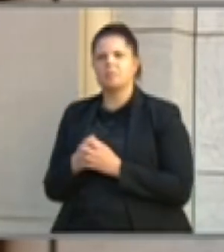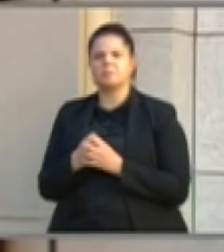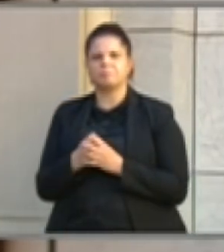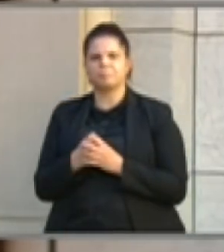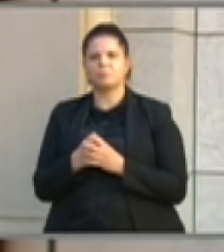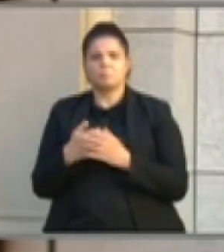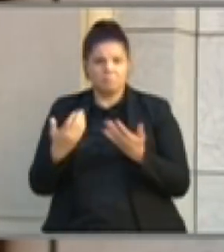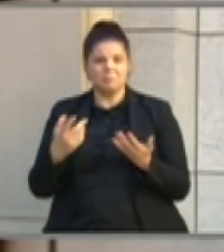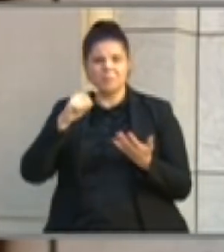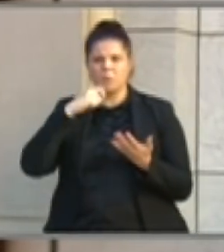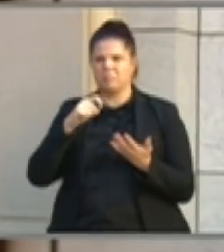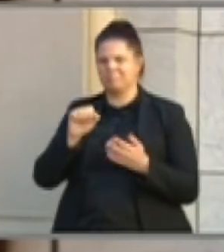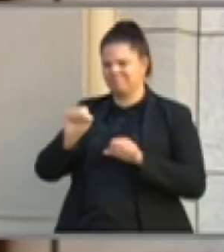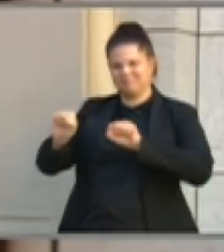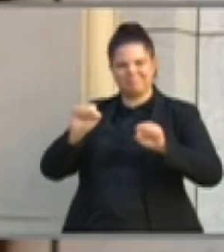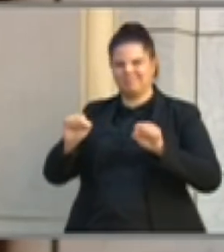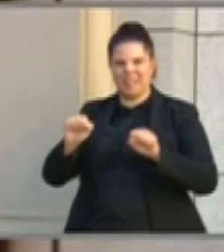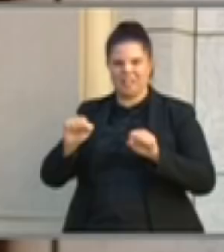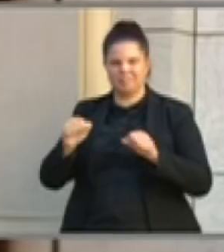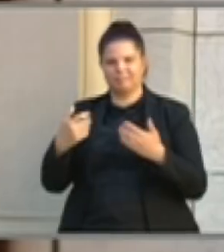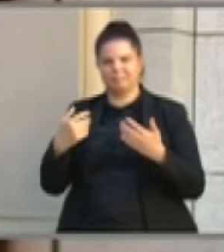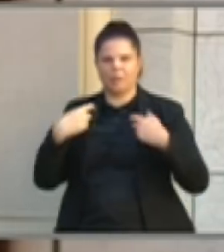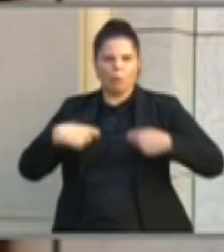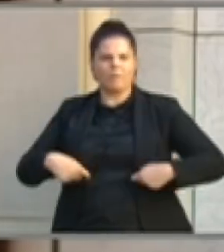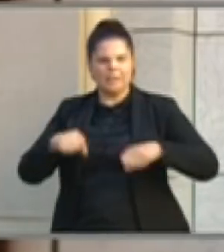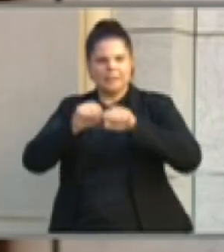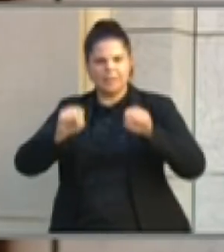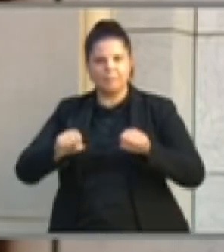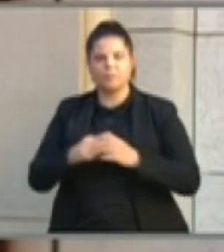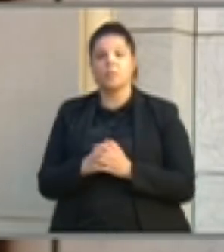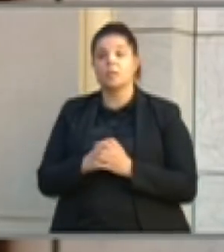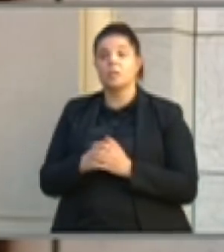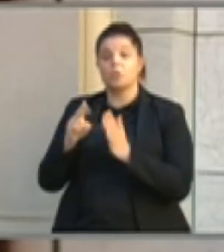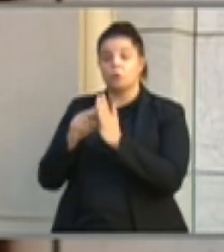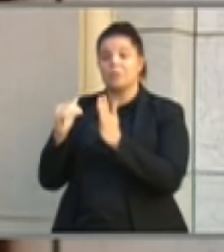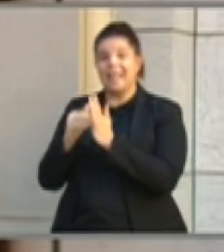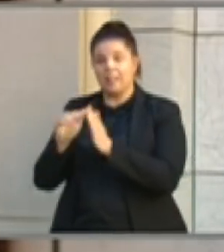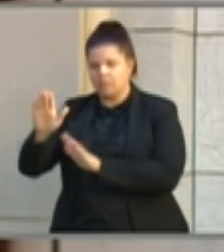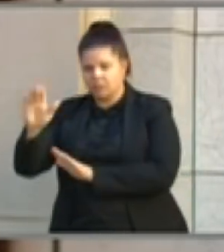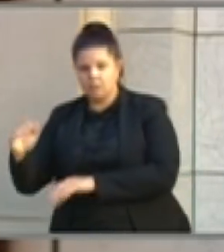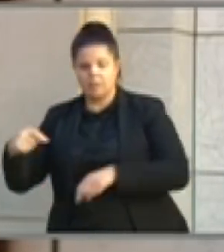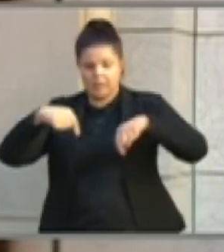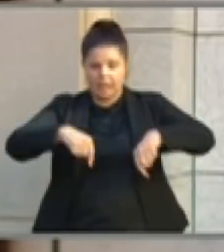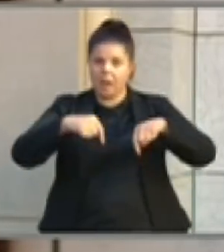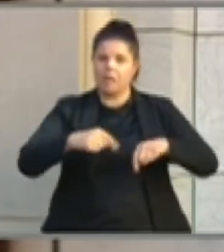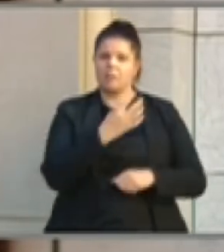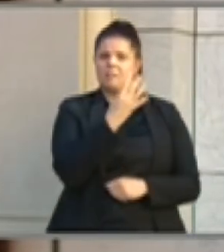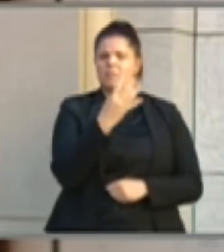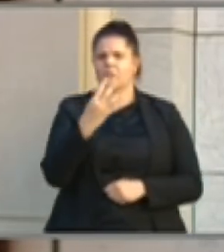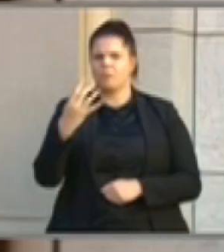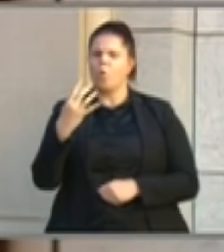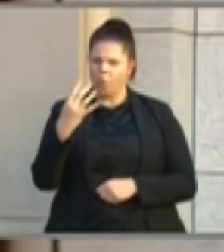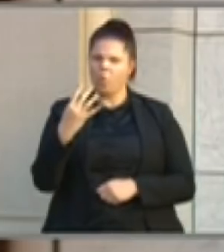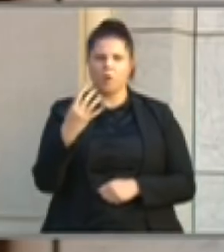to the social welfare system. New Zealanders on 444 visas don't get access to the welfare